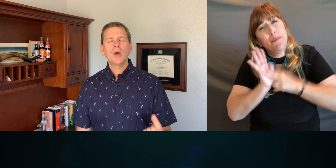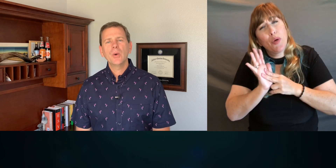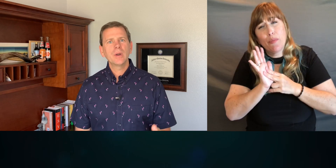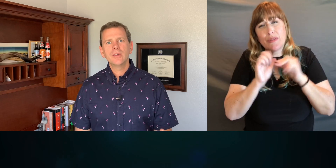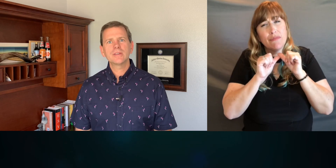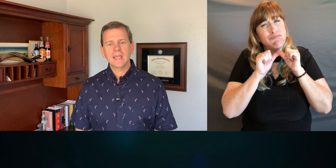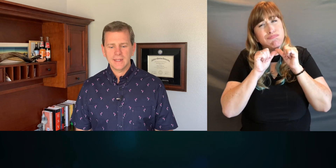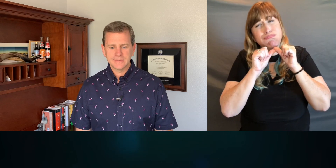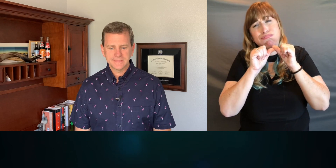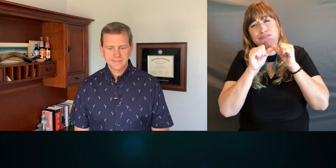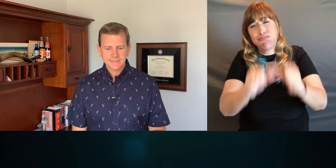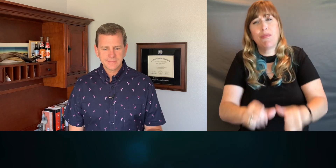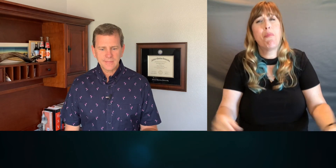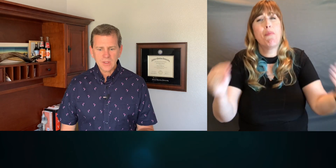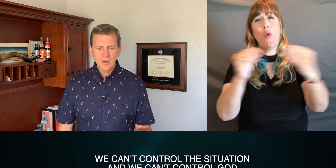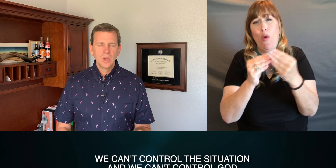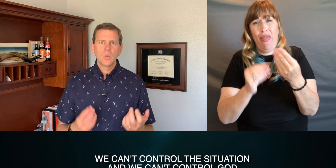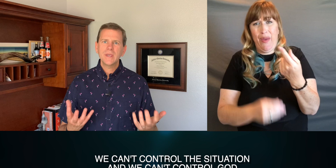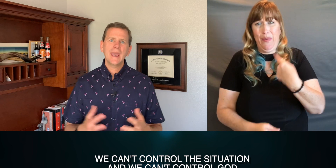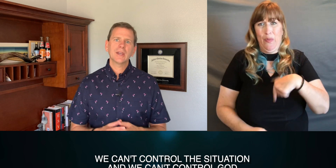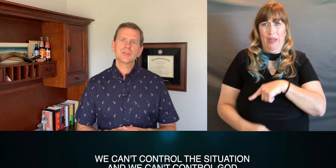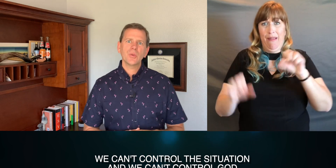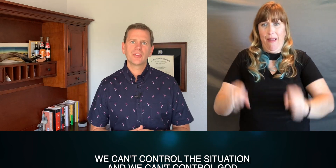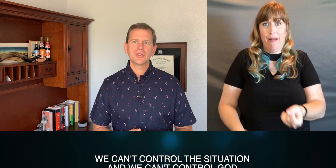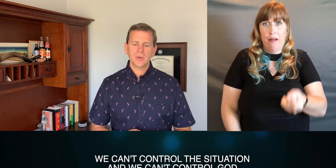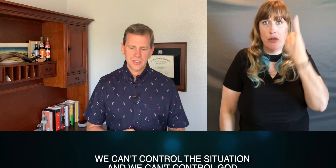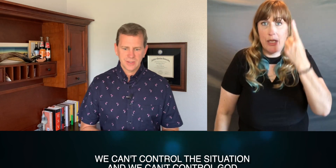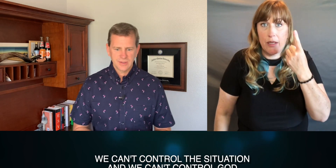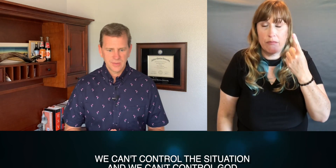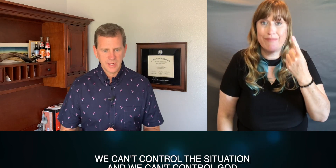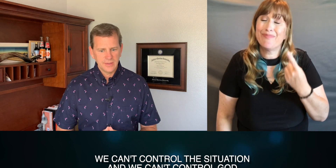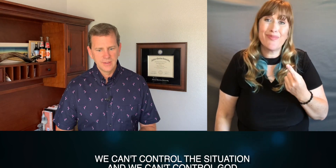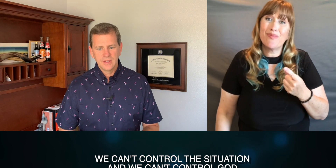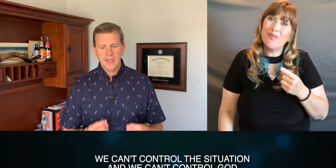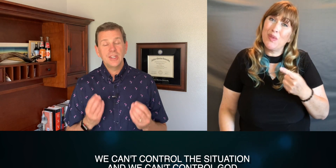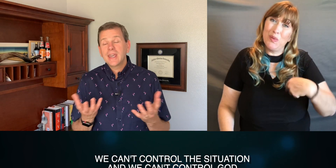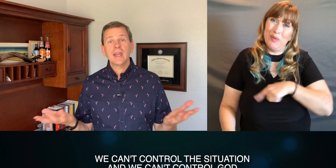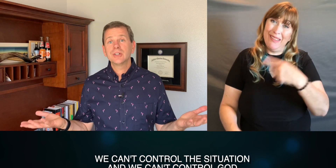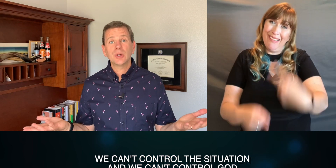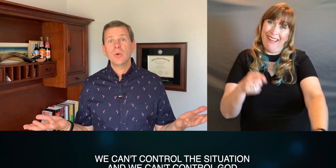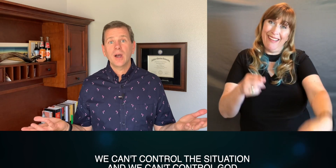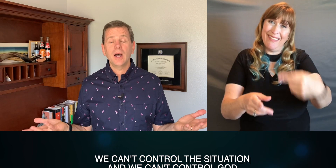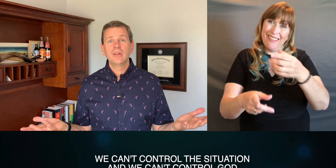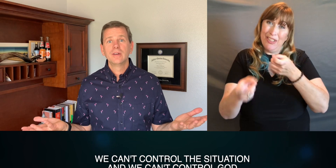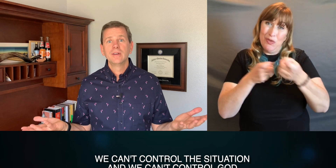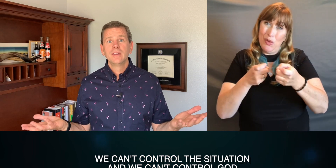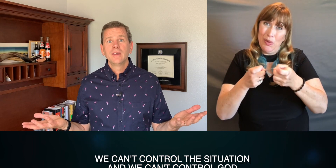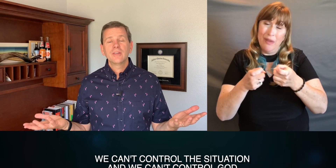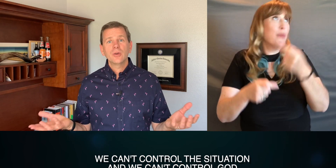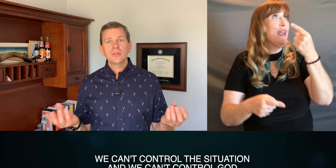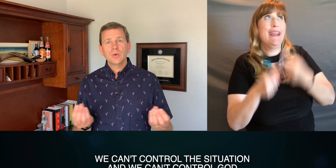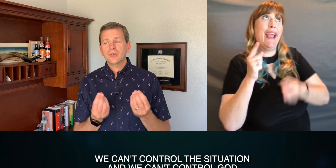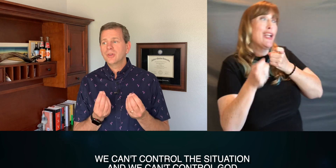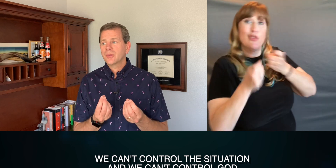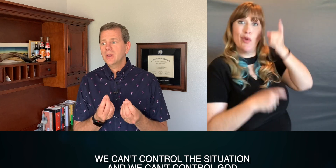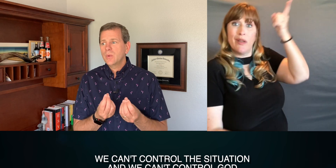our own understanding. We can't control the situation, right? And you can't control God. And